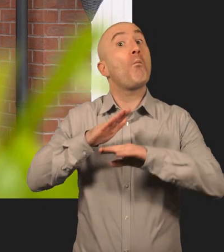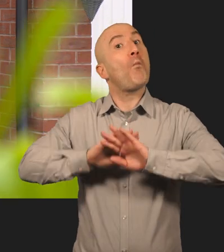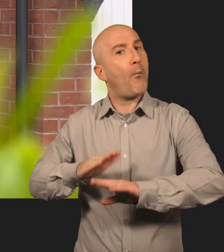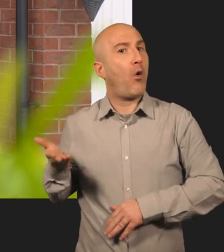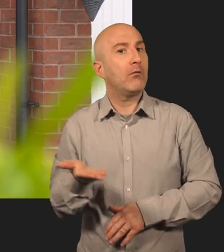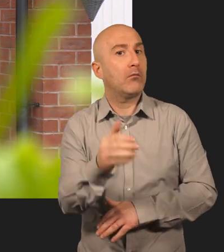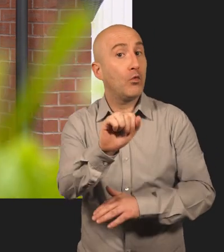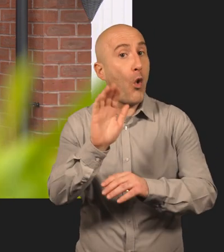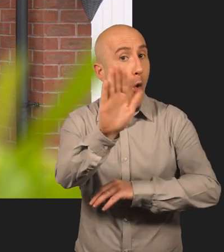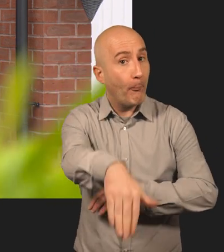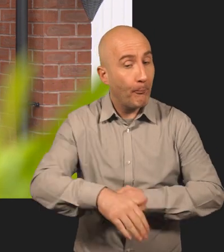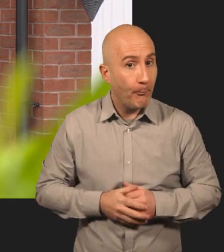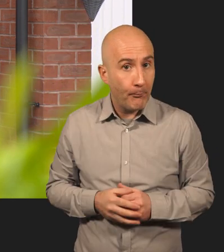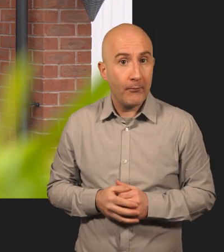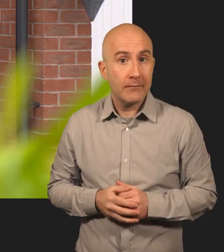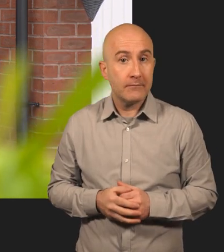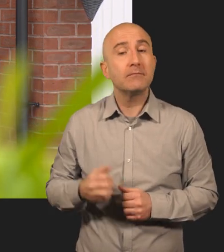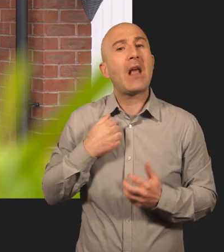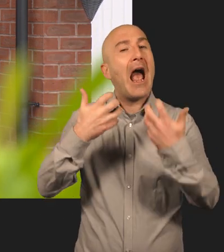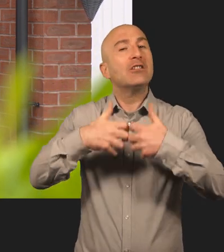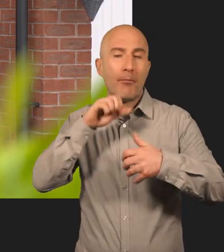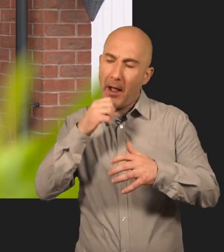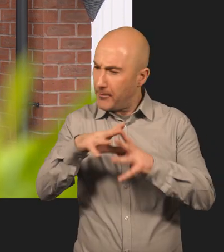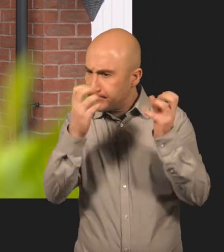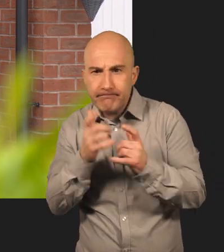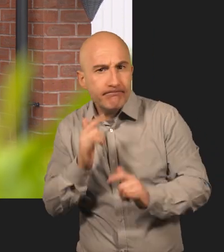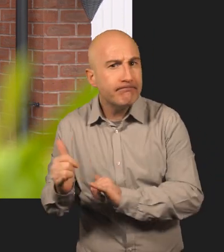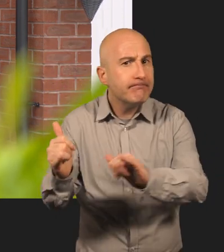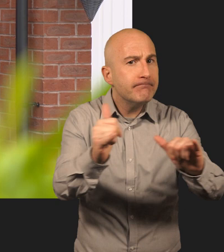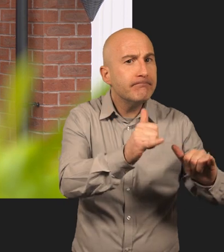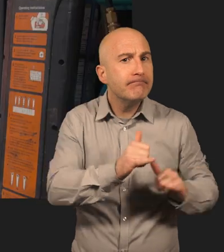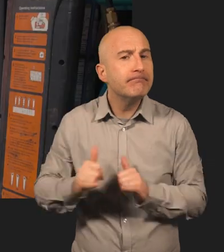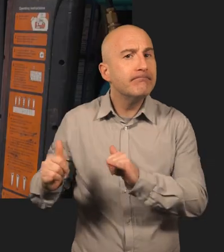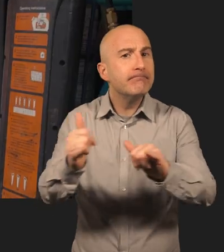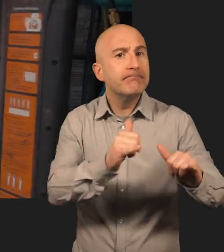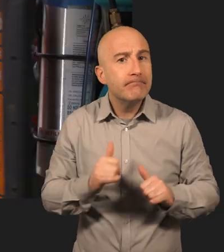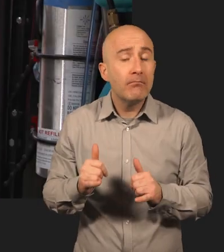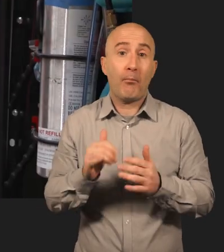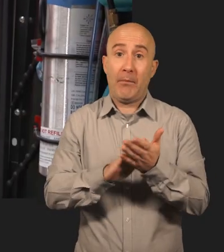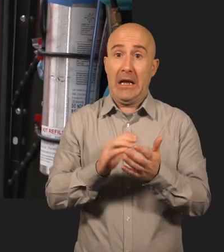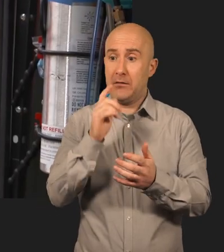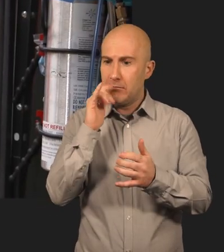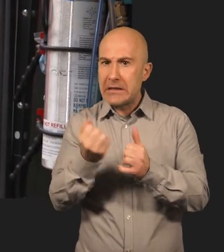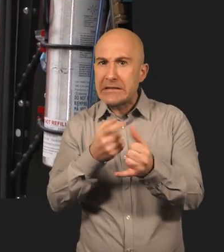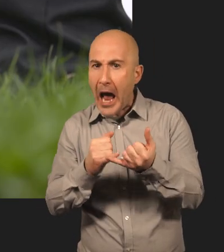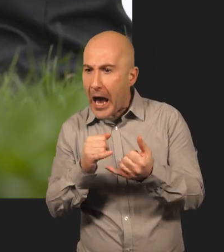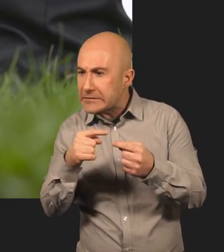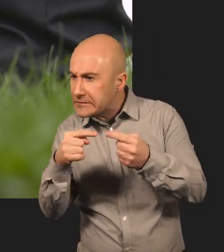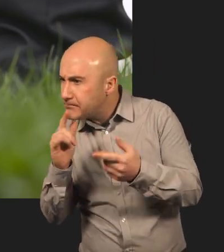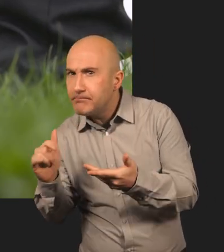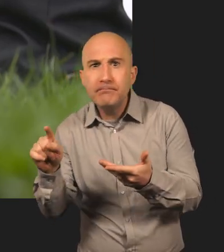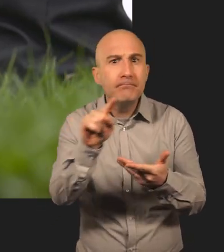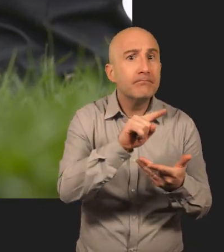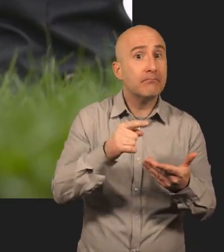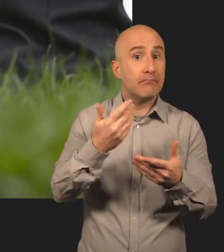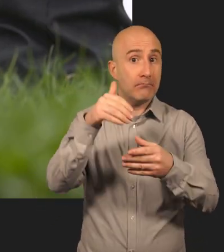to see this before letting them into your home. Our engineer will conduct all of the necessary checks. This will include checking for gas